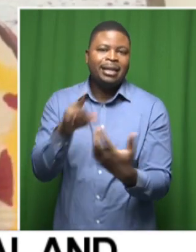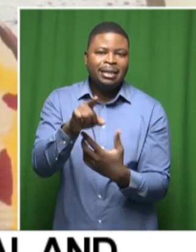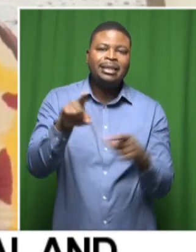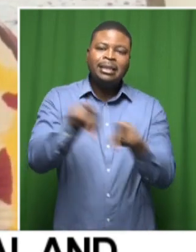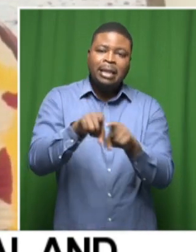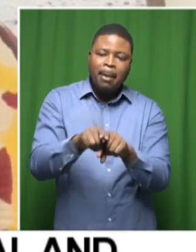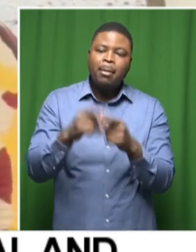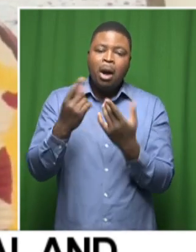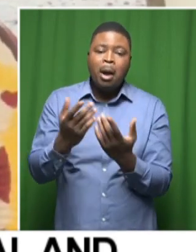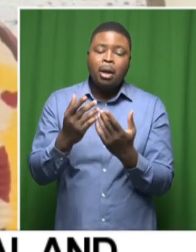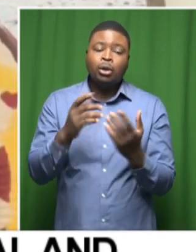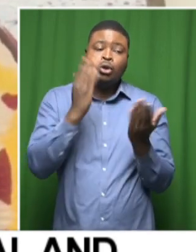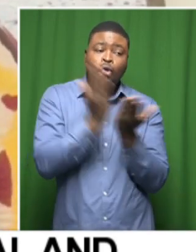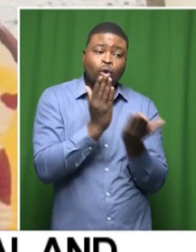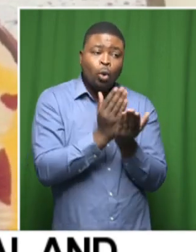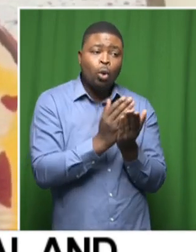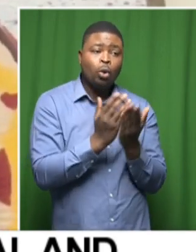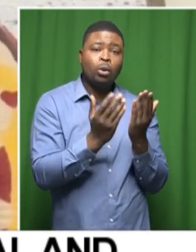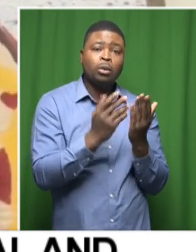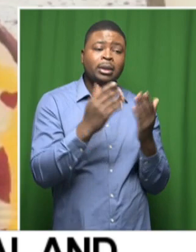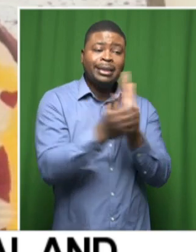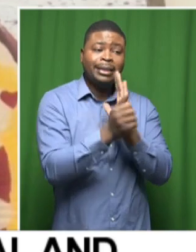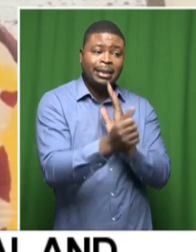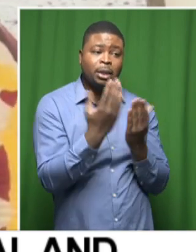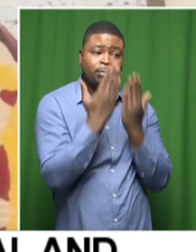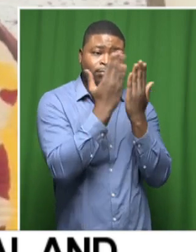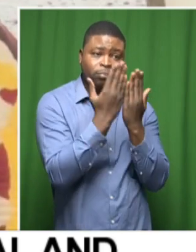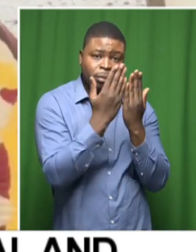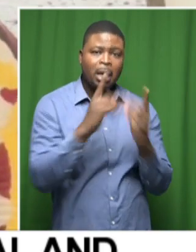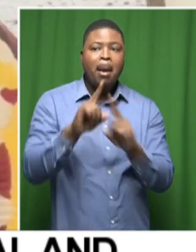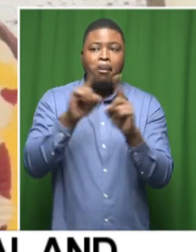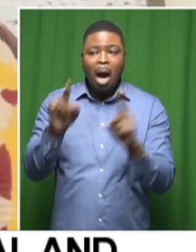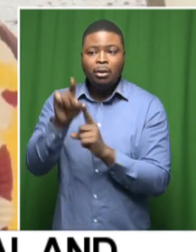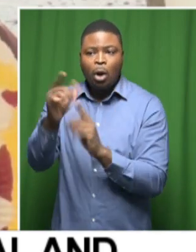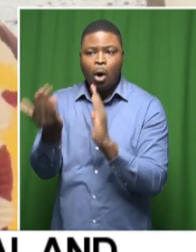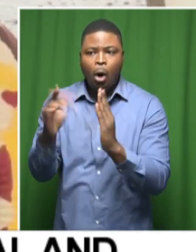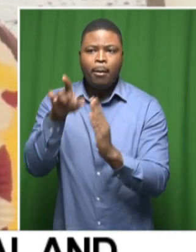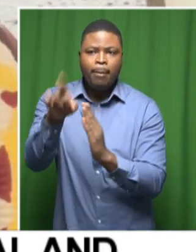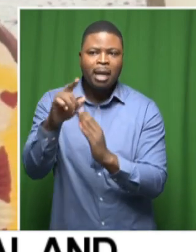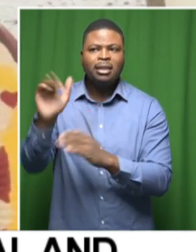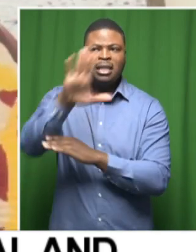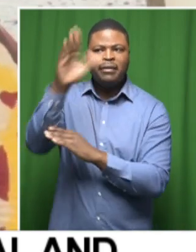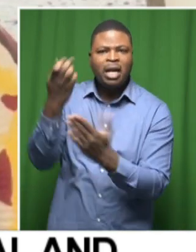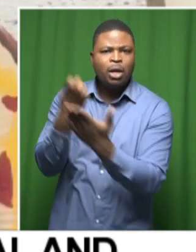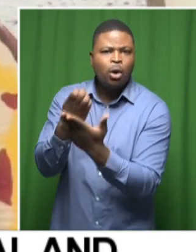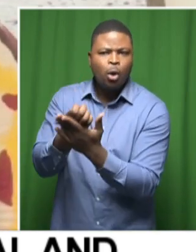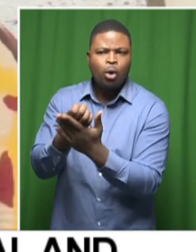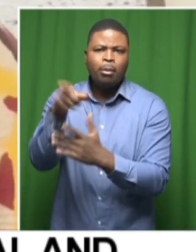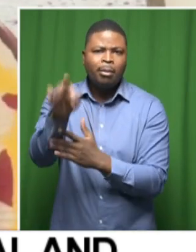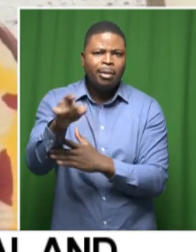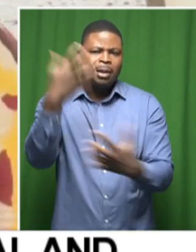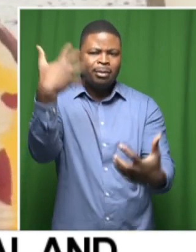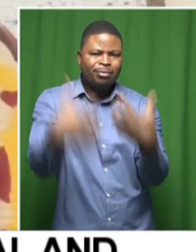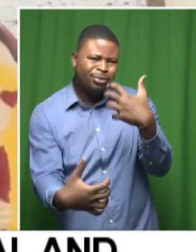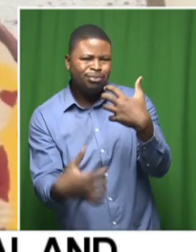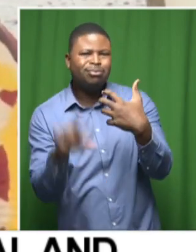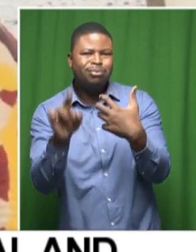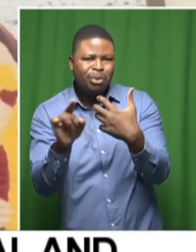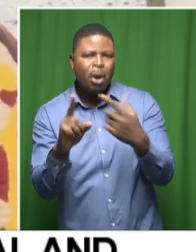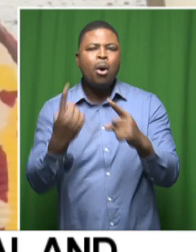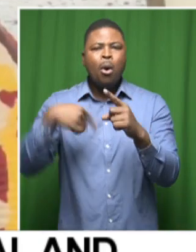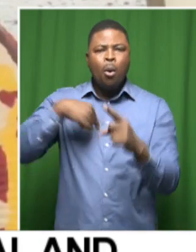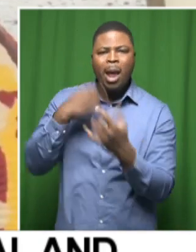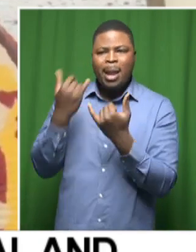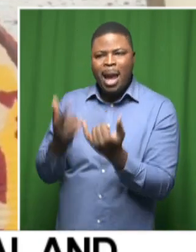market needs, and also looking to grow South Africa's economy. We are living in an industrialized,